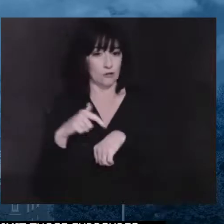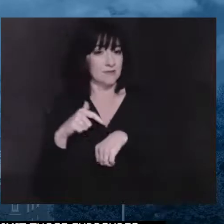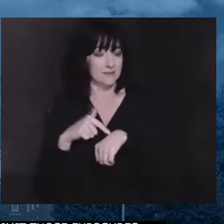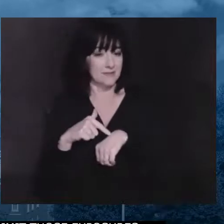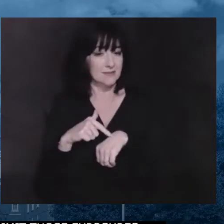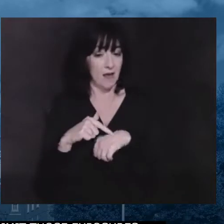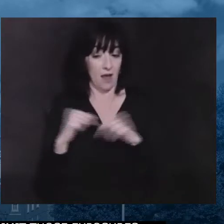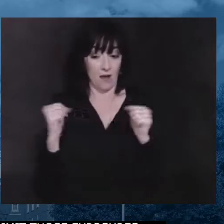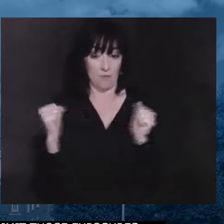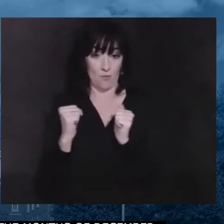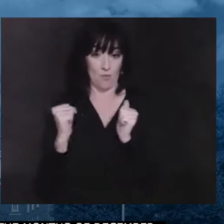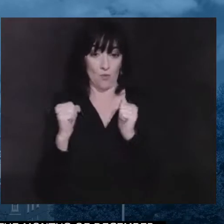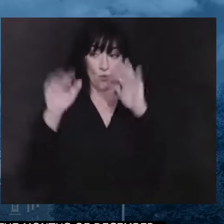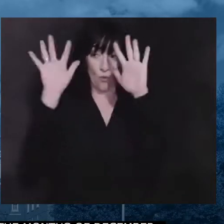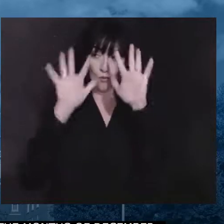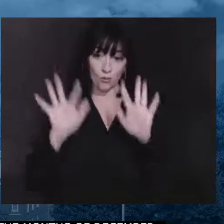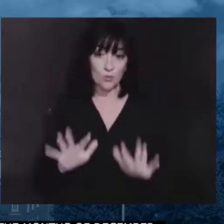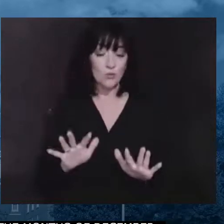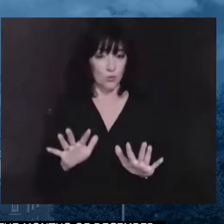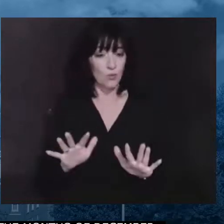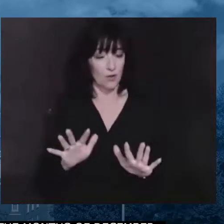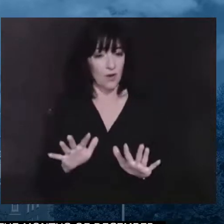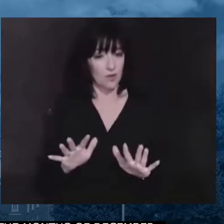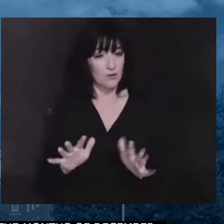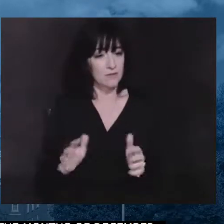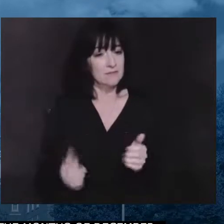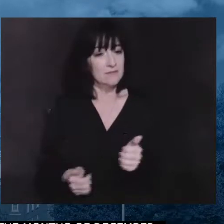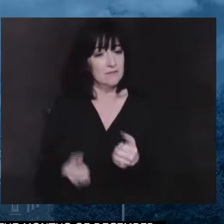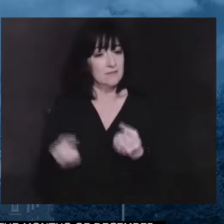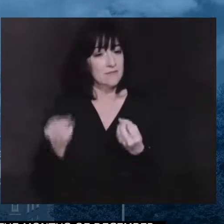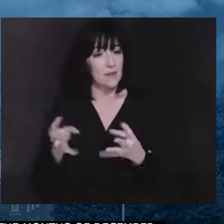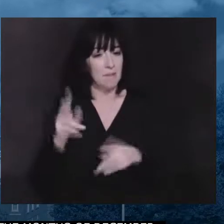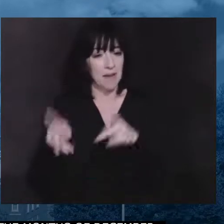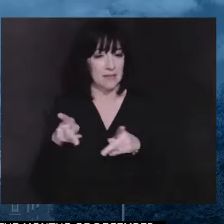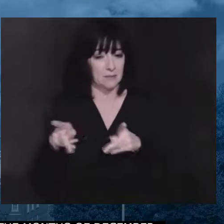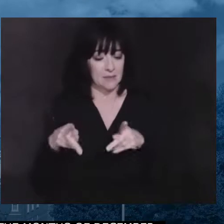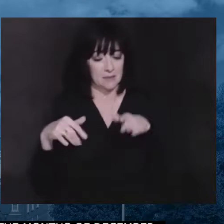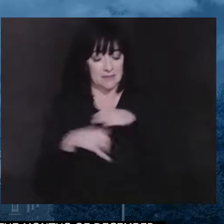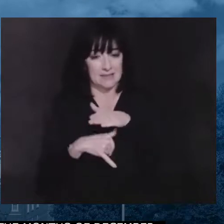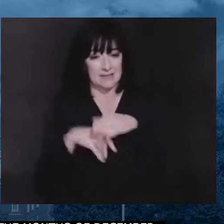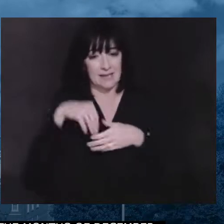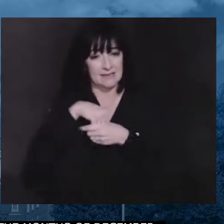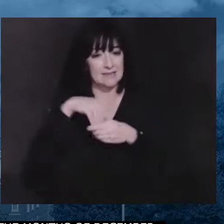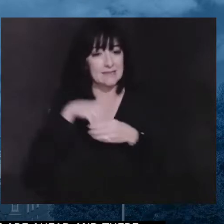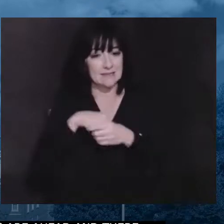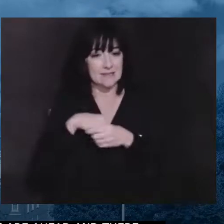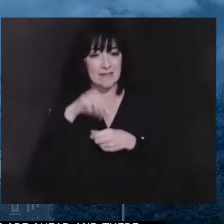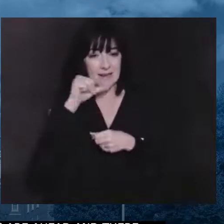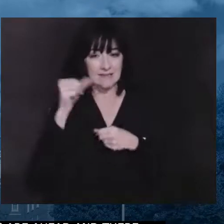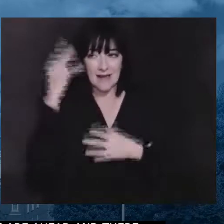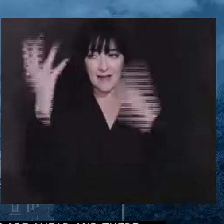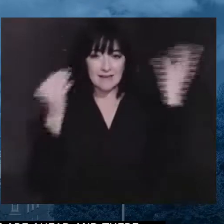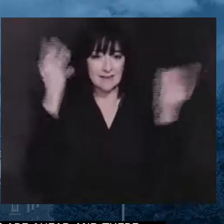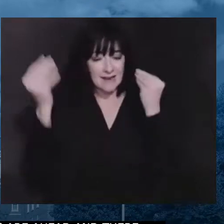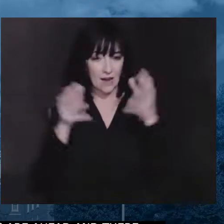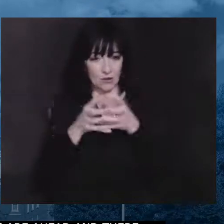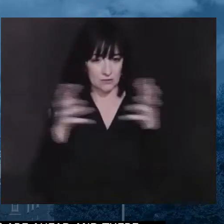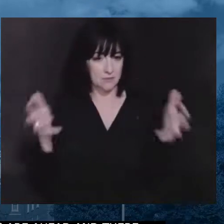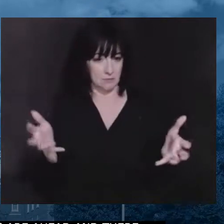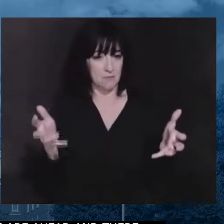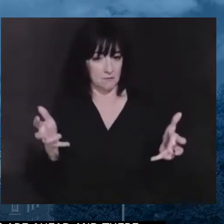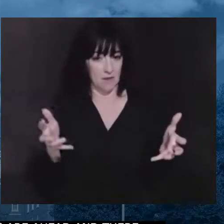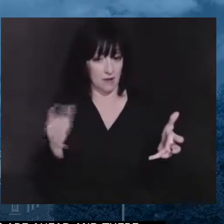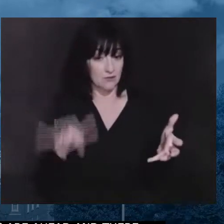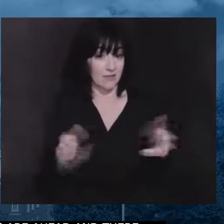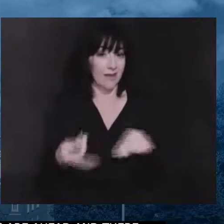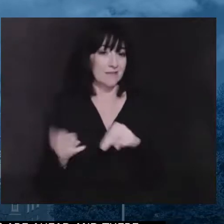days are ahead, and there'll be more times we'll be indoors with one another, and obviously that's increases the